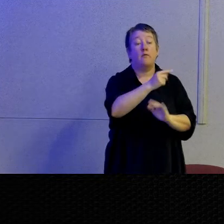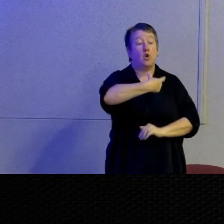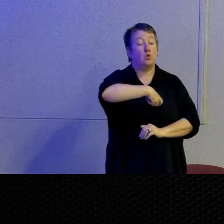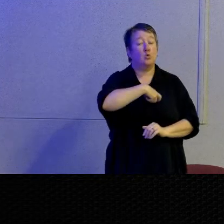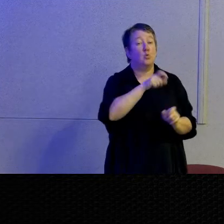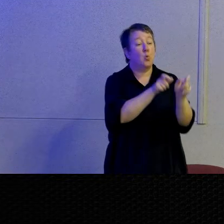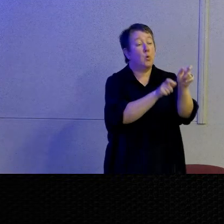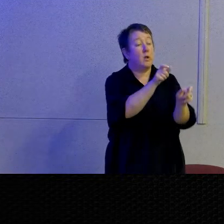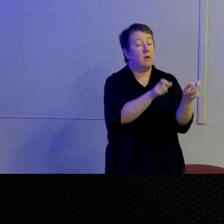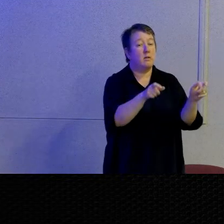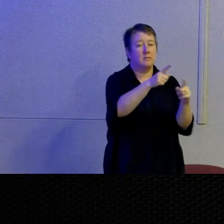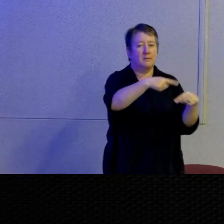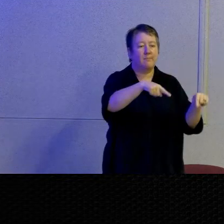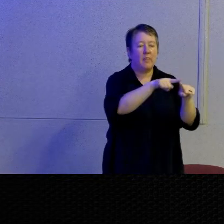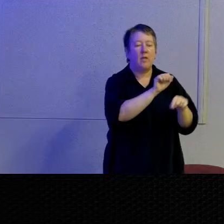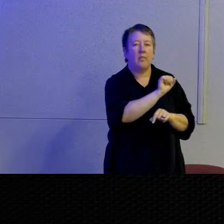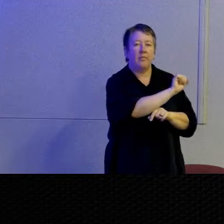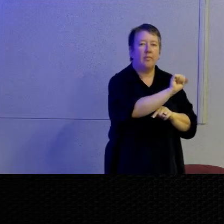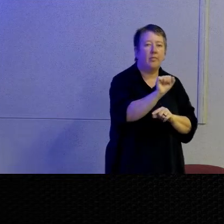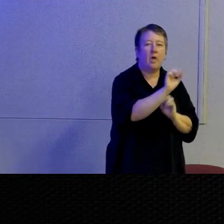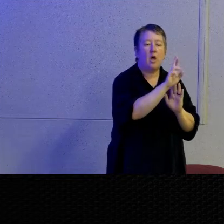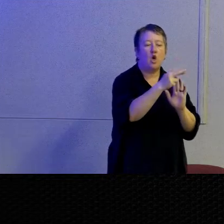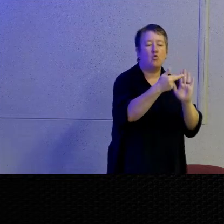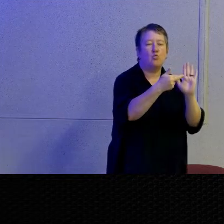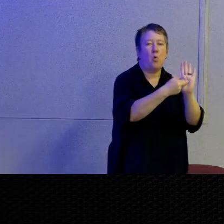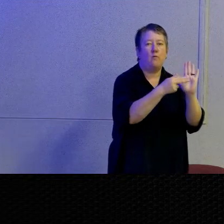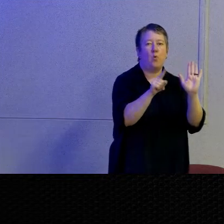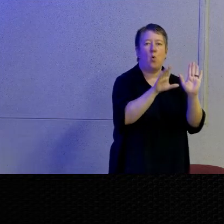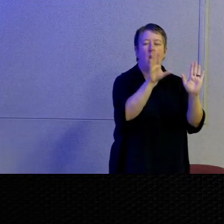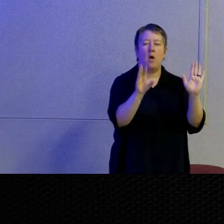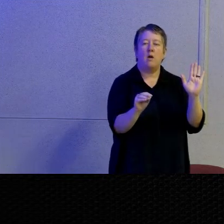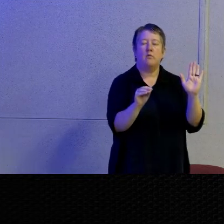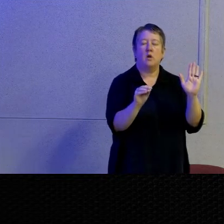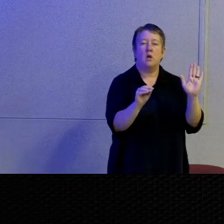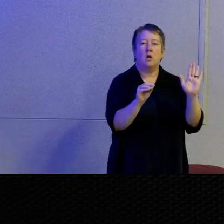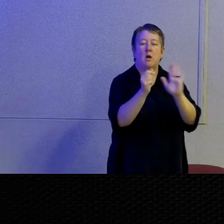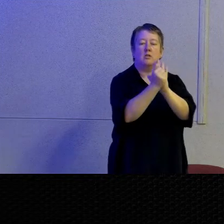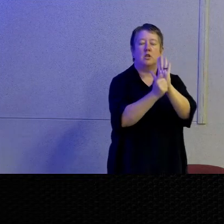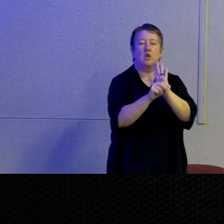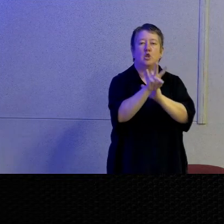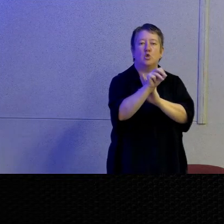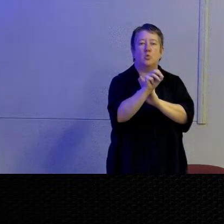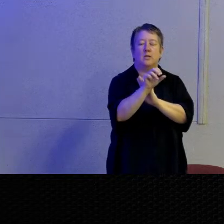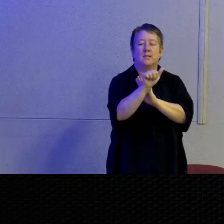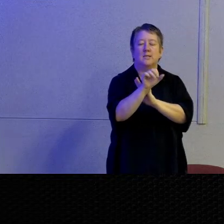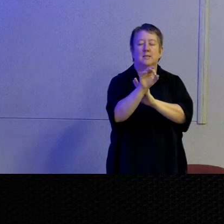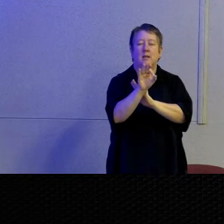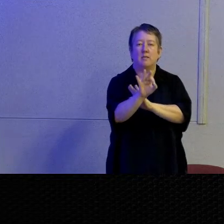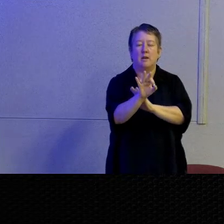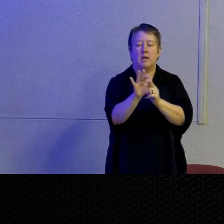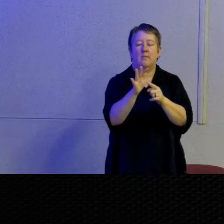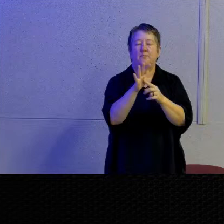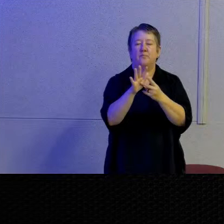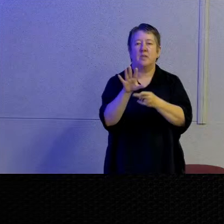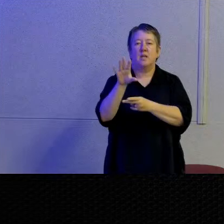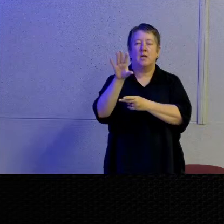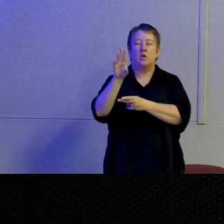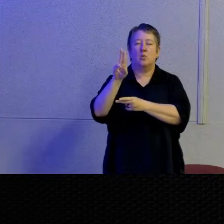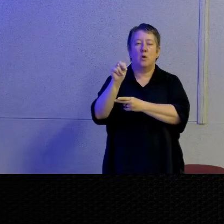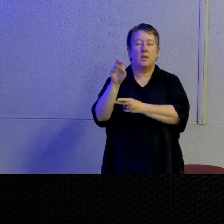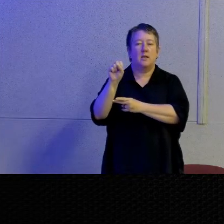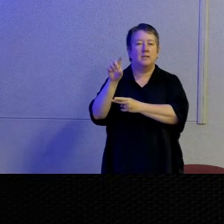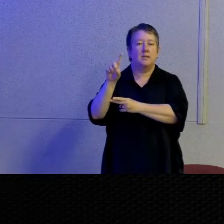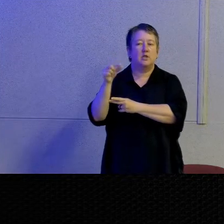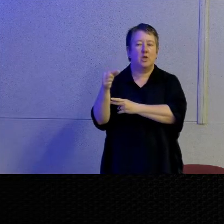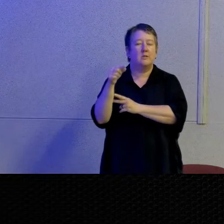to understand their role on the Africa Agenda 2063, as well as the UN SDGs.